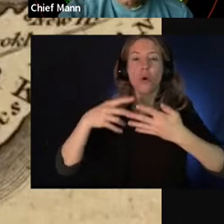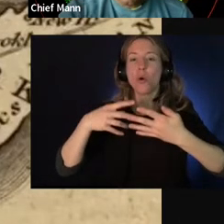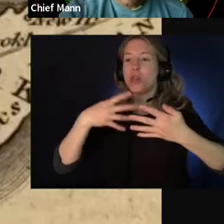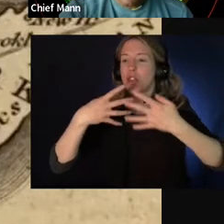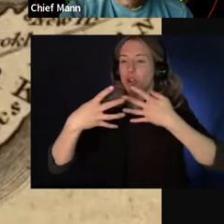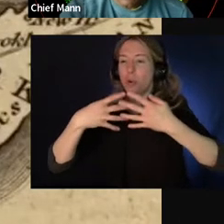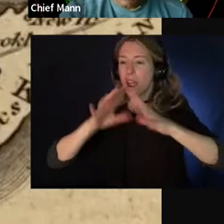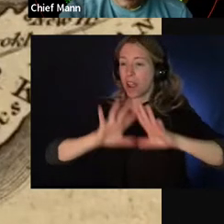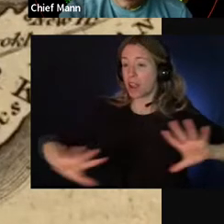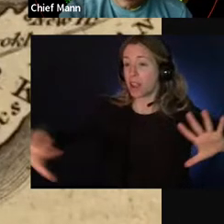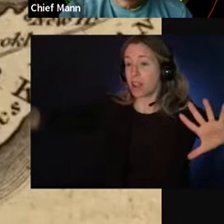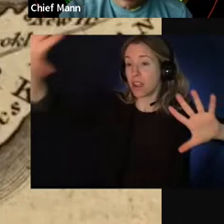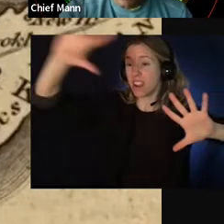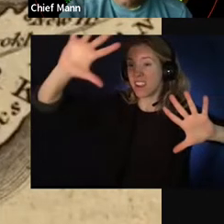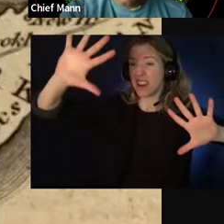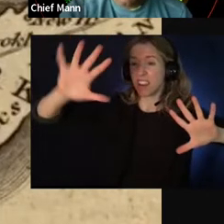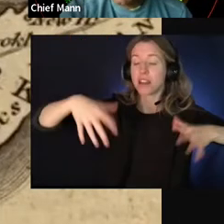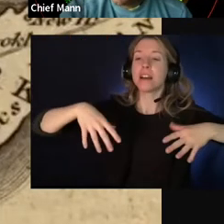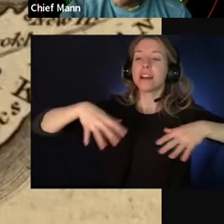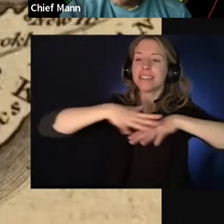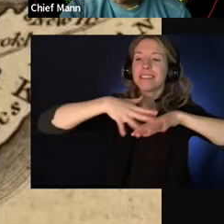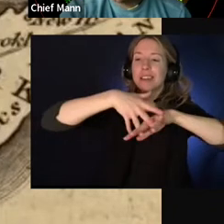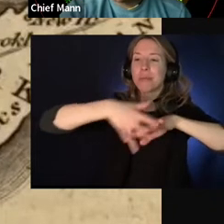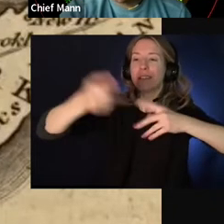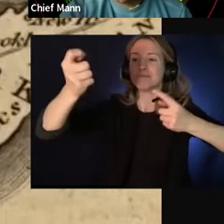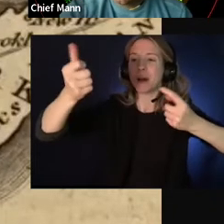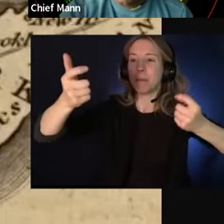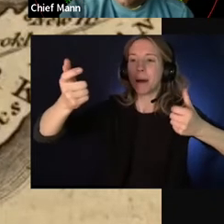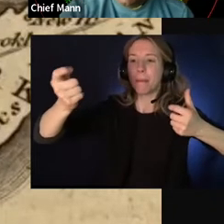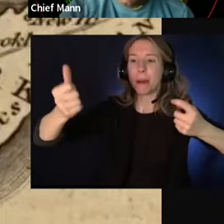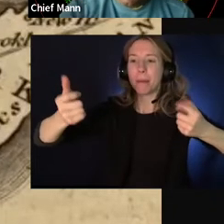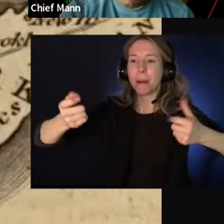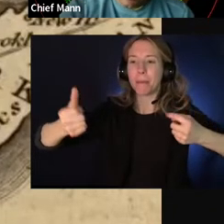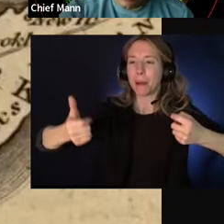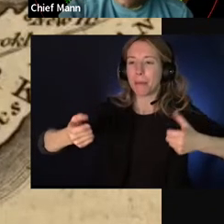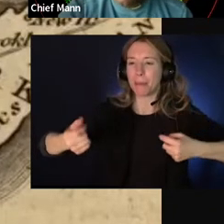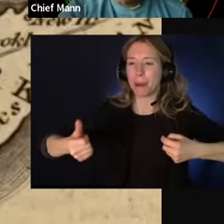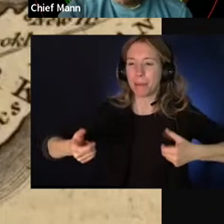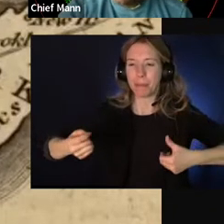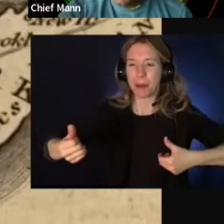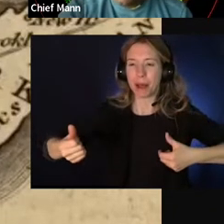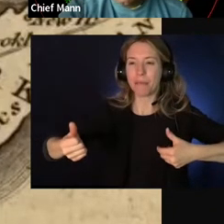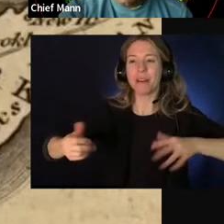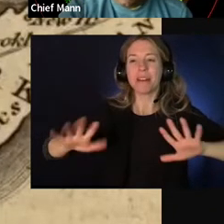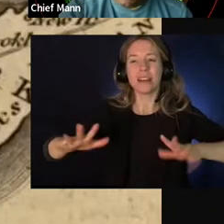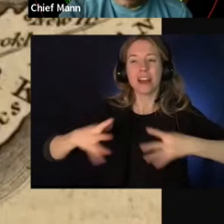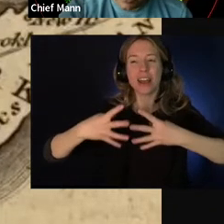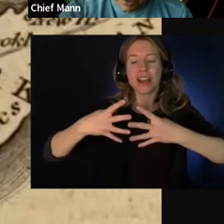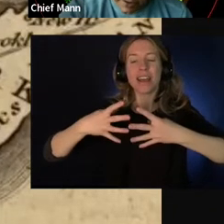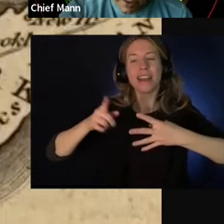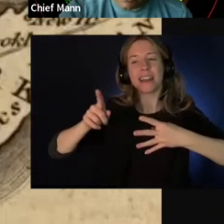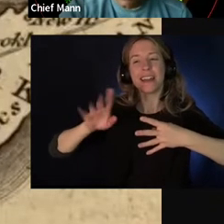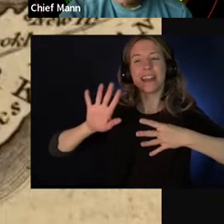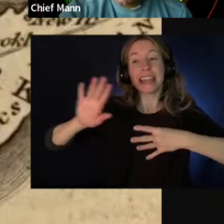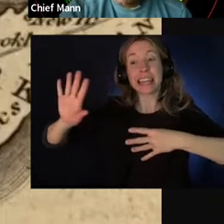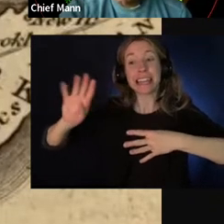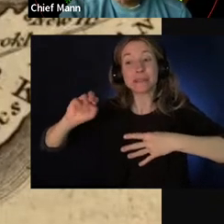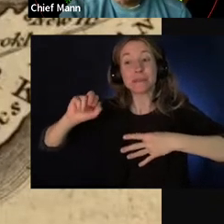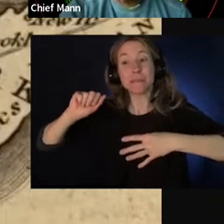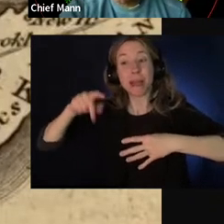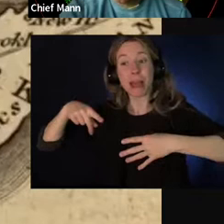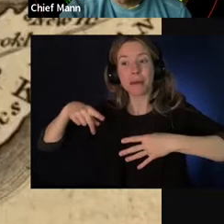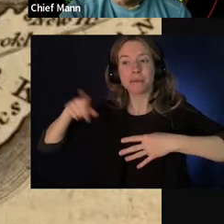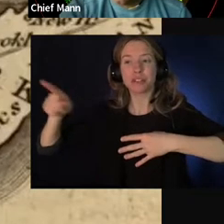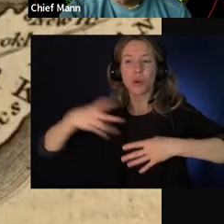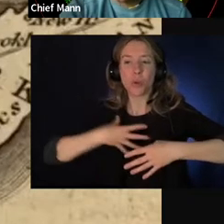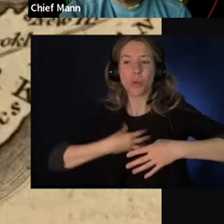there, that on his maps is in white. And the reason why that is in white is because we never ceded